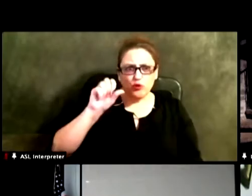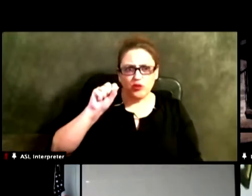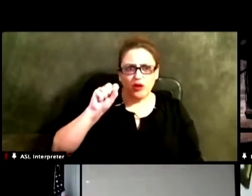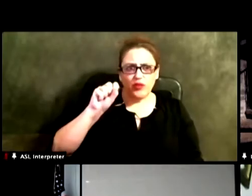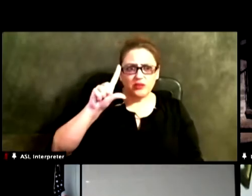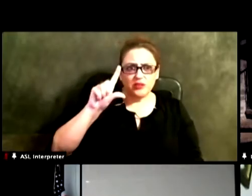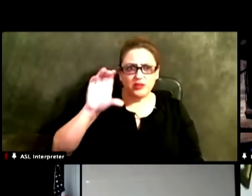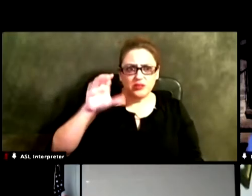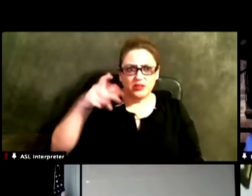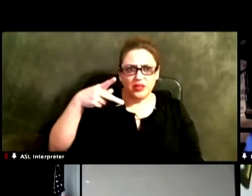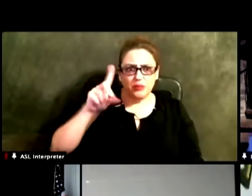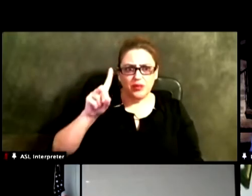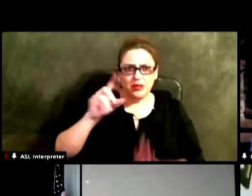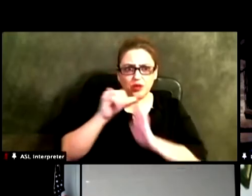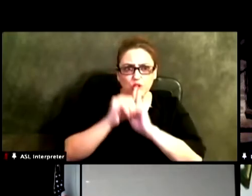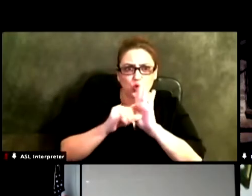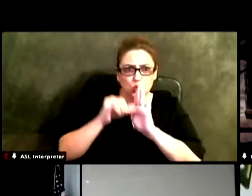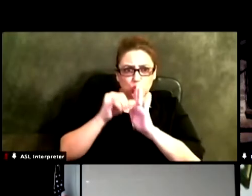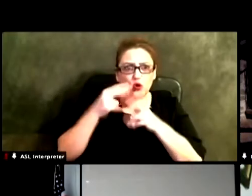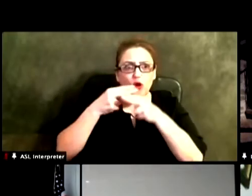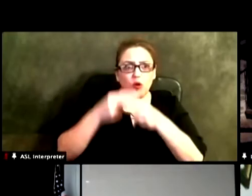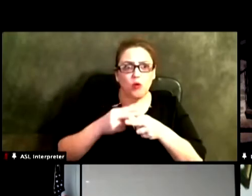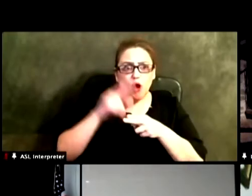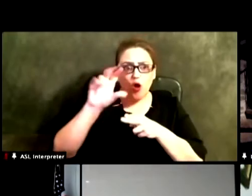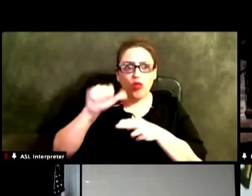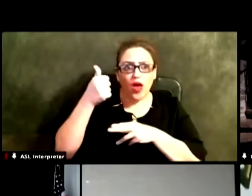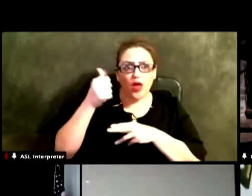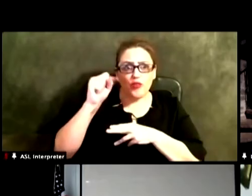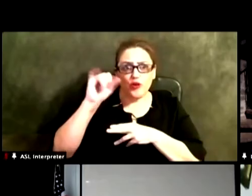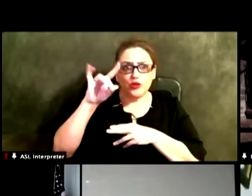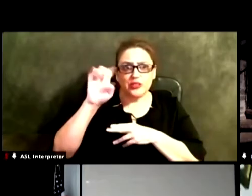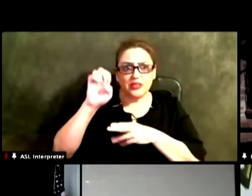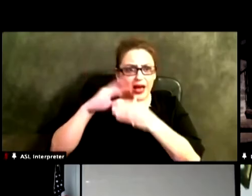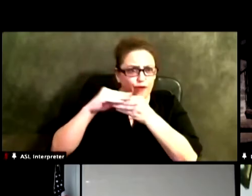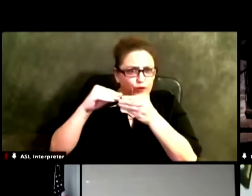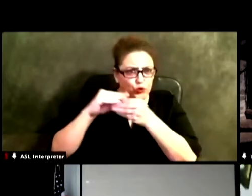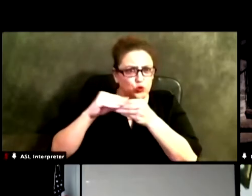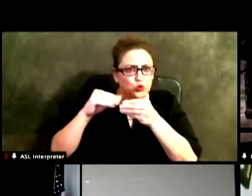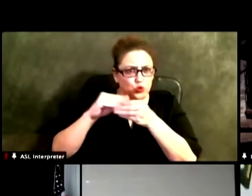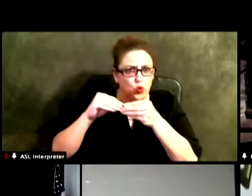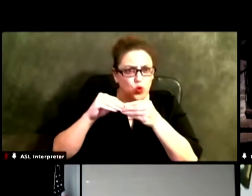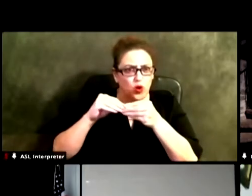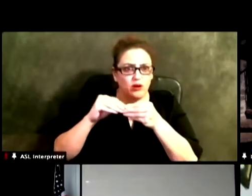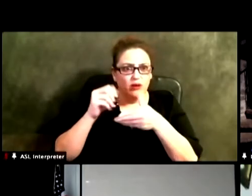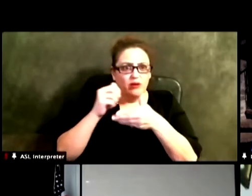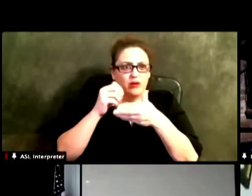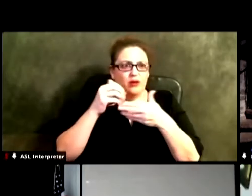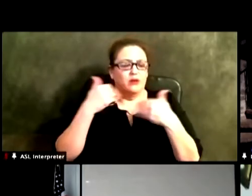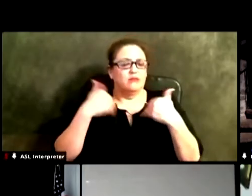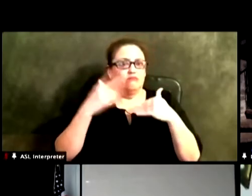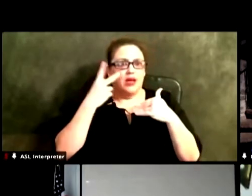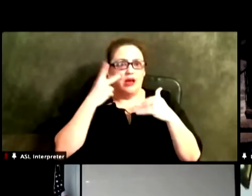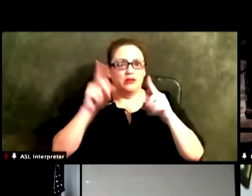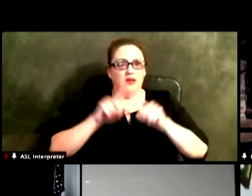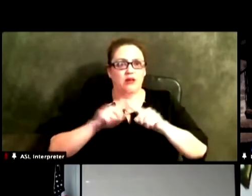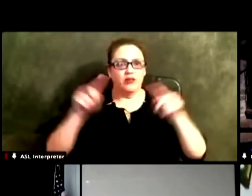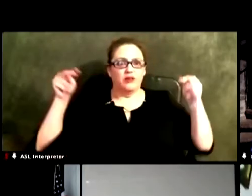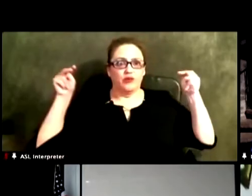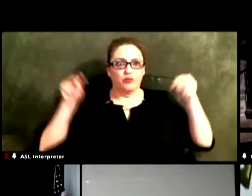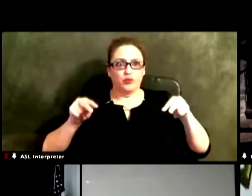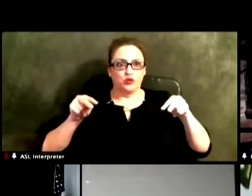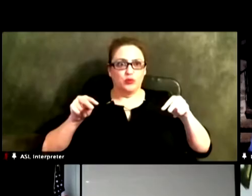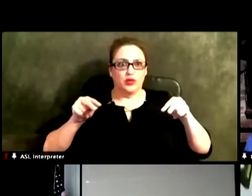other side of the story, it really struck me as representative of how divergent these trains of thought are between the police department